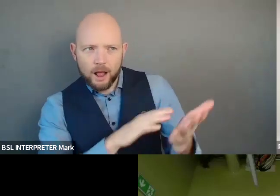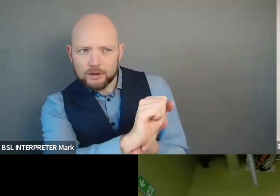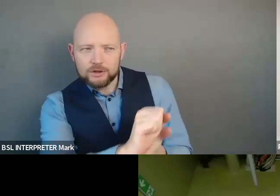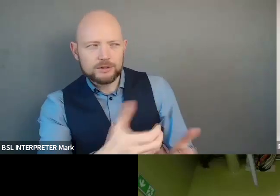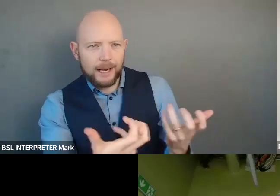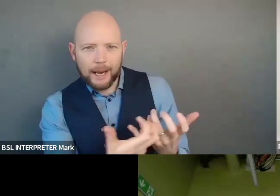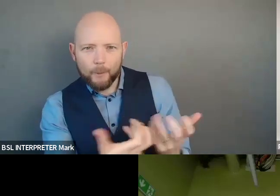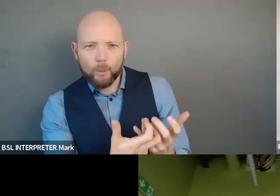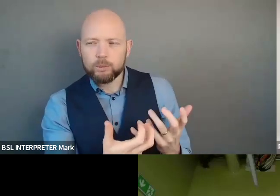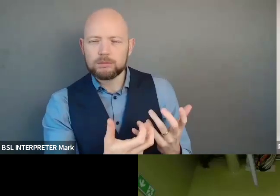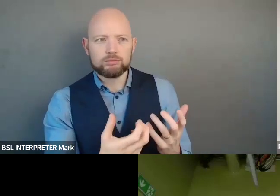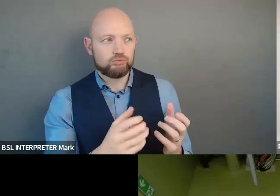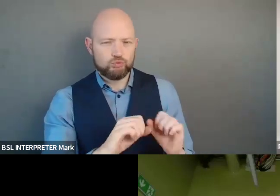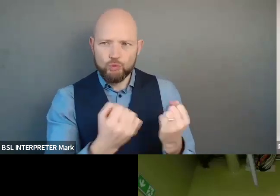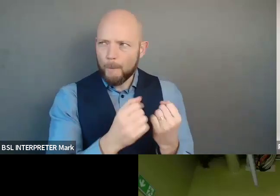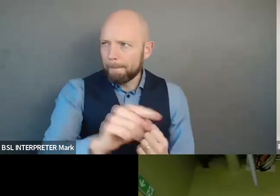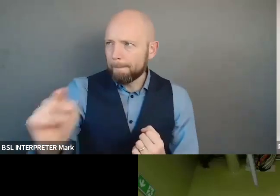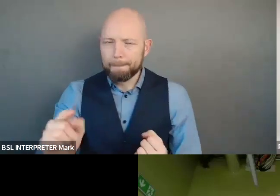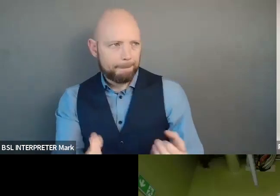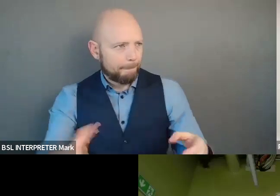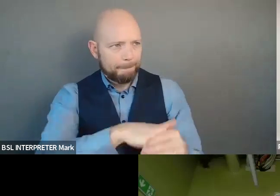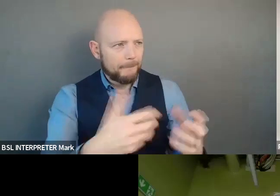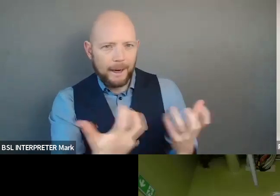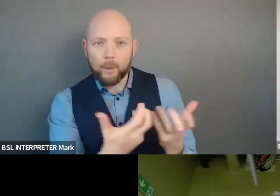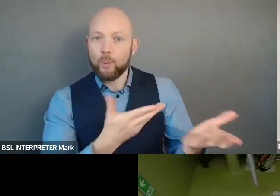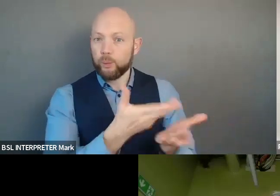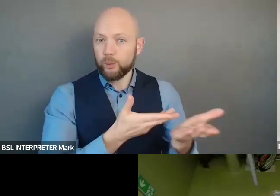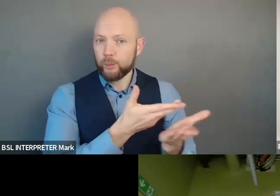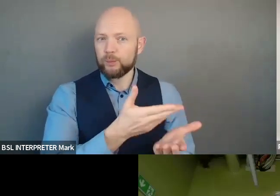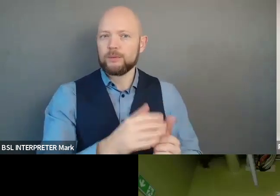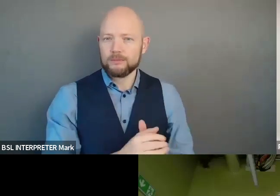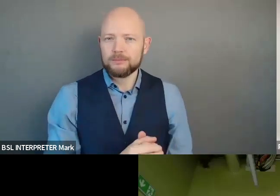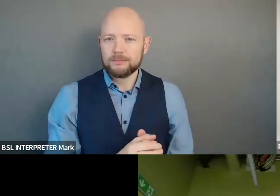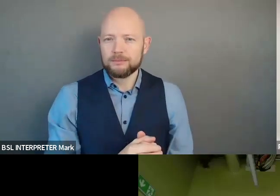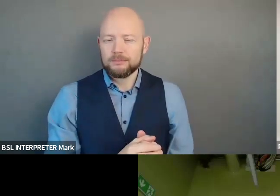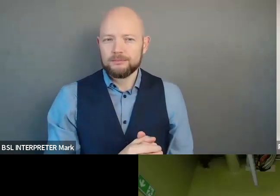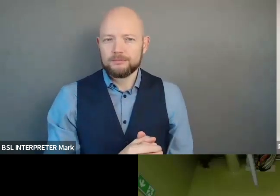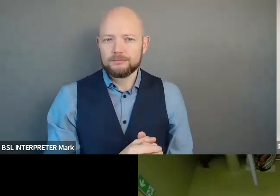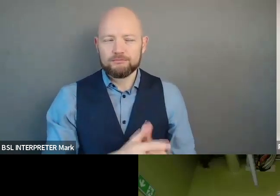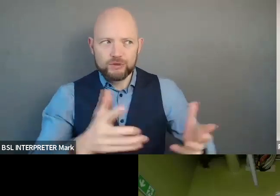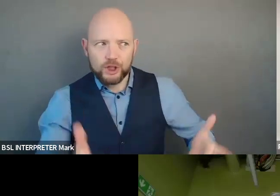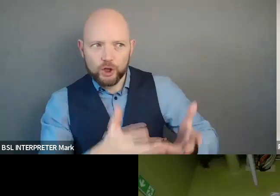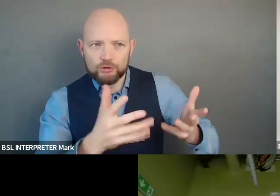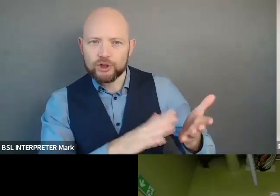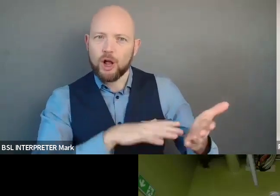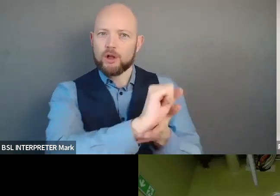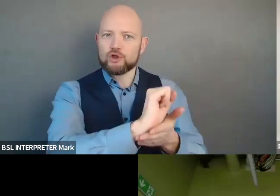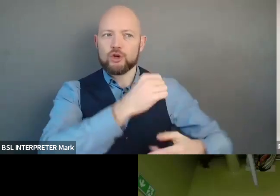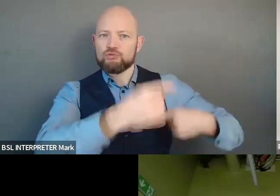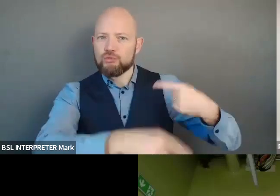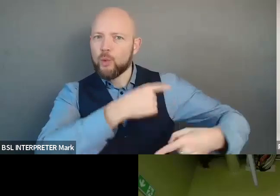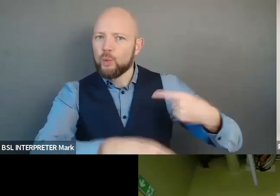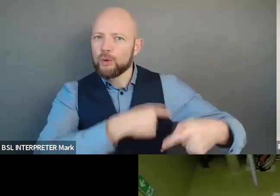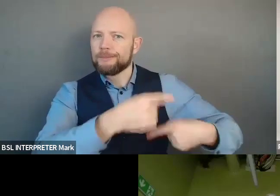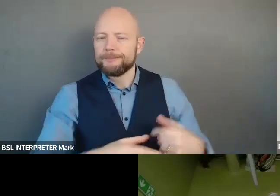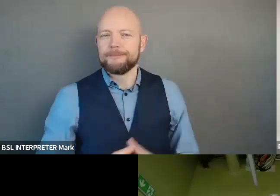from underrepresented groups, etc. Promote urban cultural renewal. What we were keen to do was to make